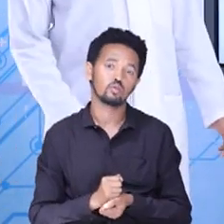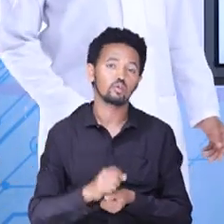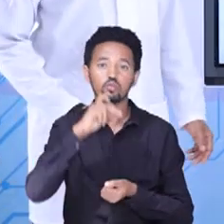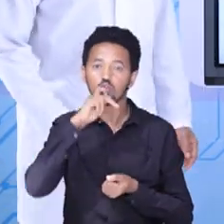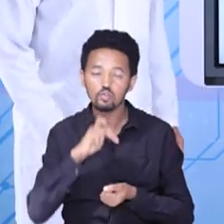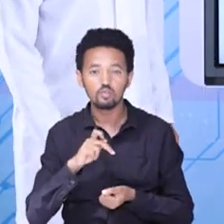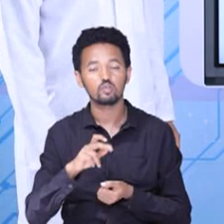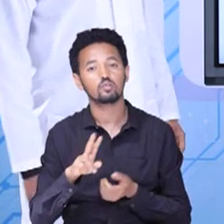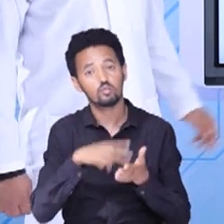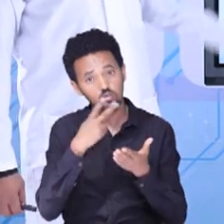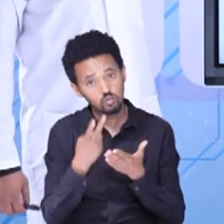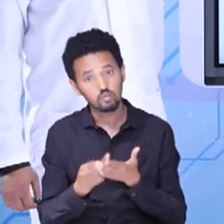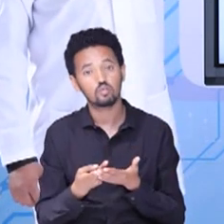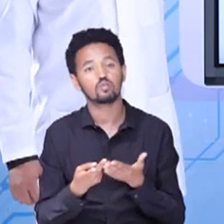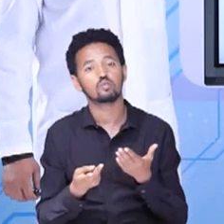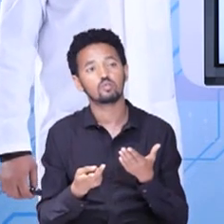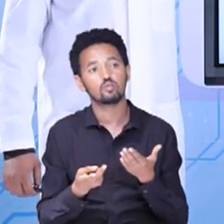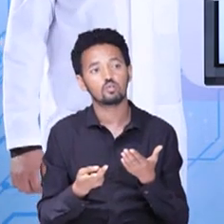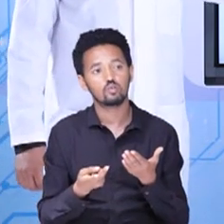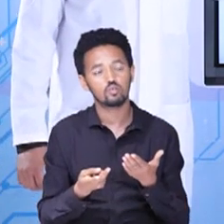Then, on May 28,